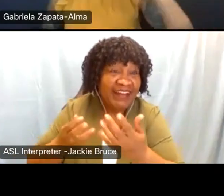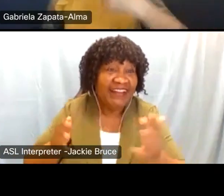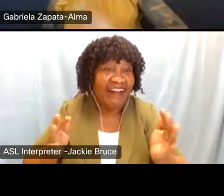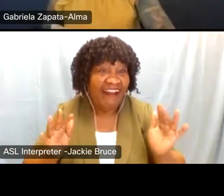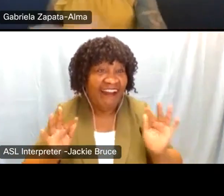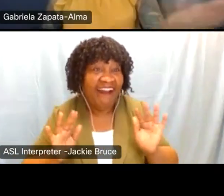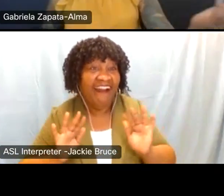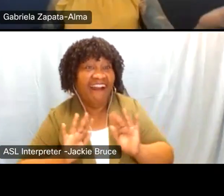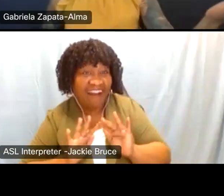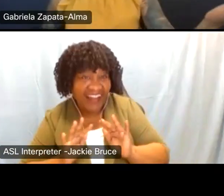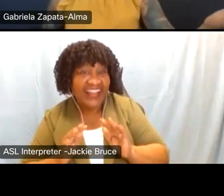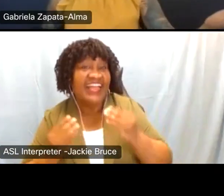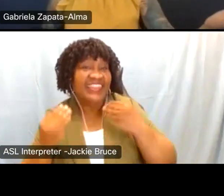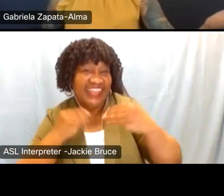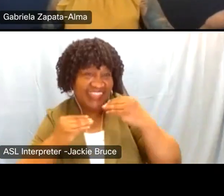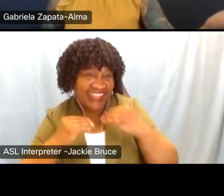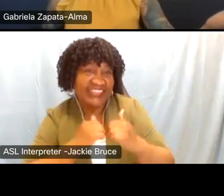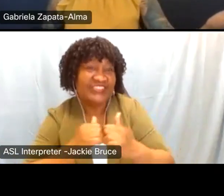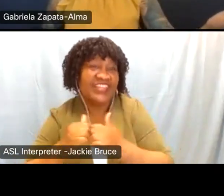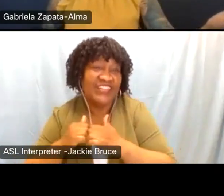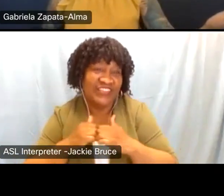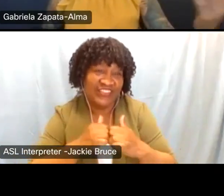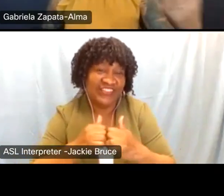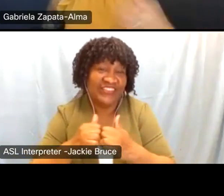meal together and then we would eat it together.